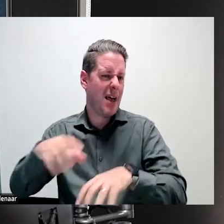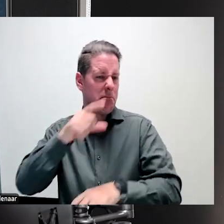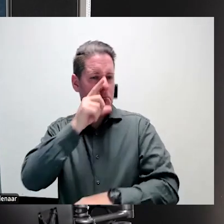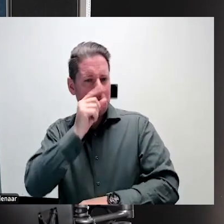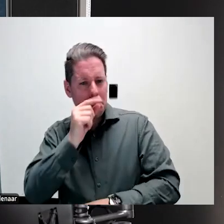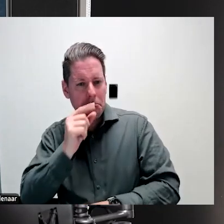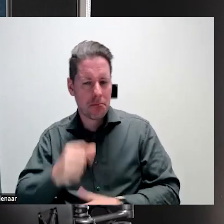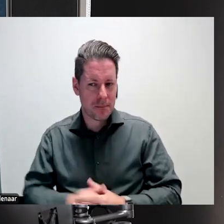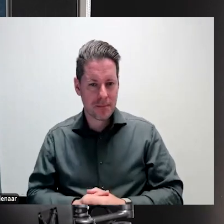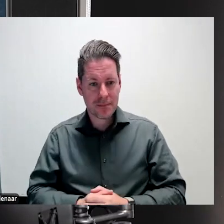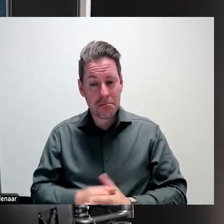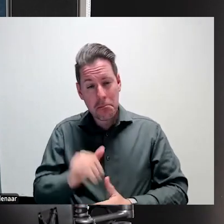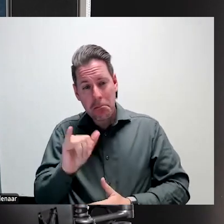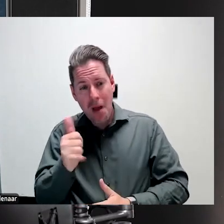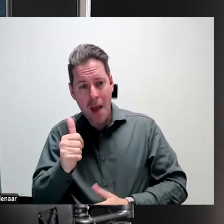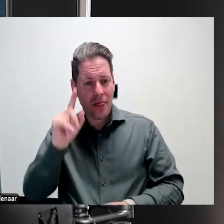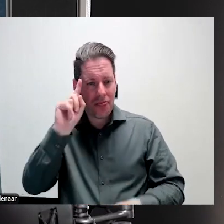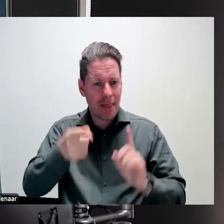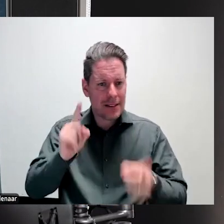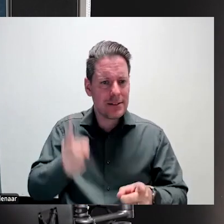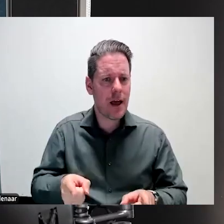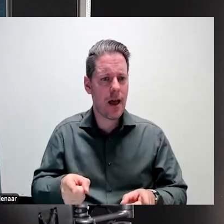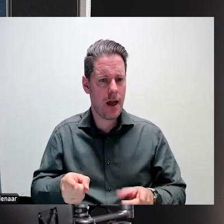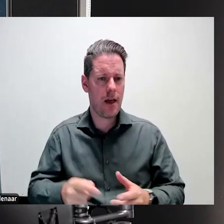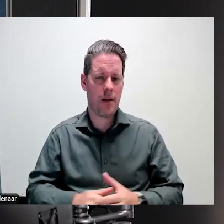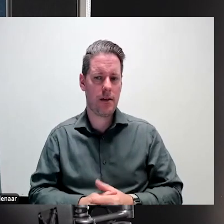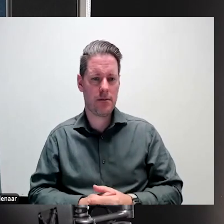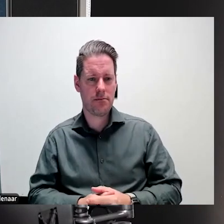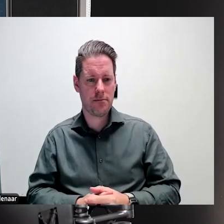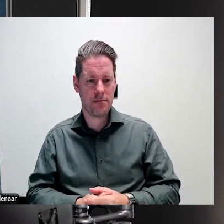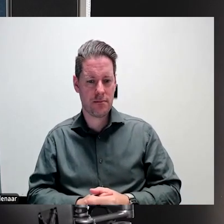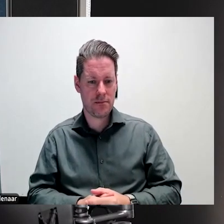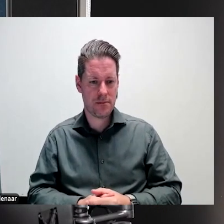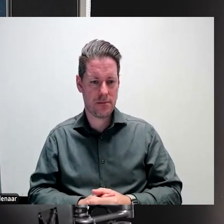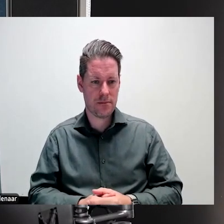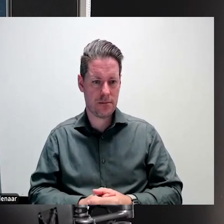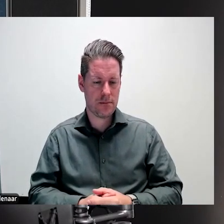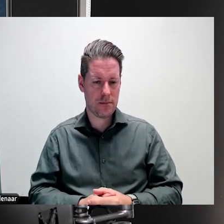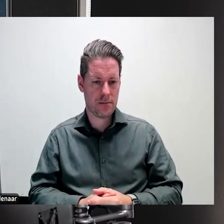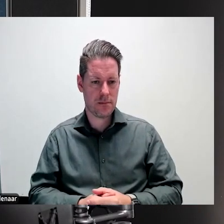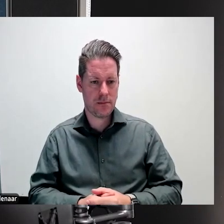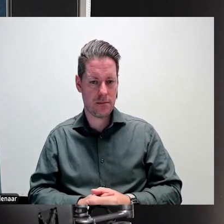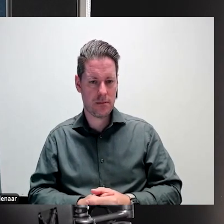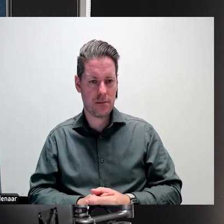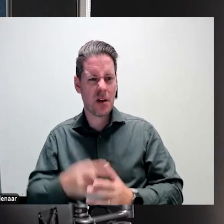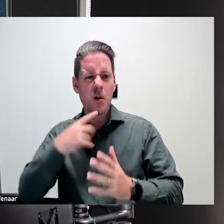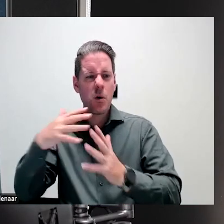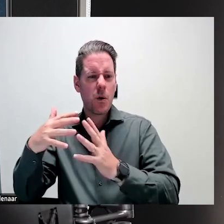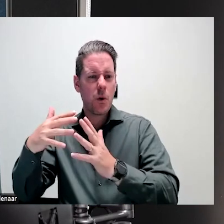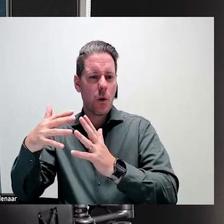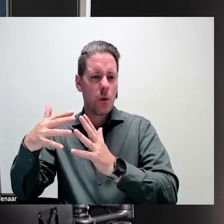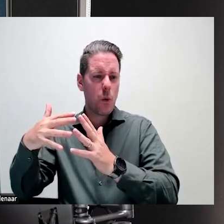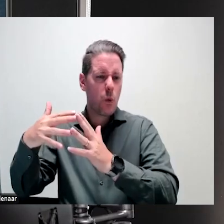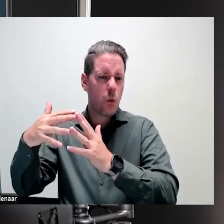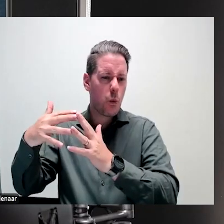that part of the coast. May see a few thunderstorms. Away from the coast, it's likely to be much more showery type activity